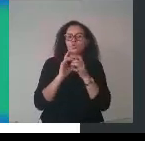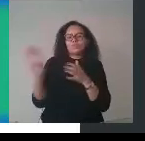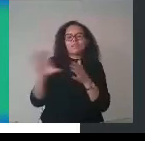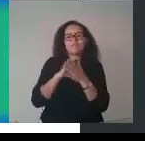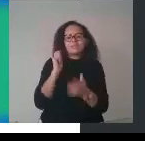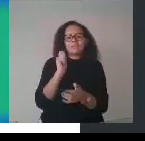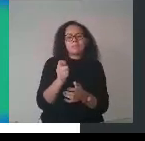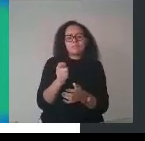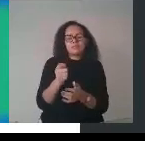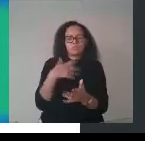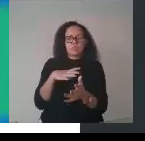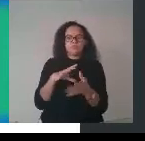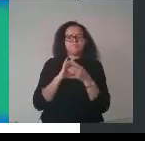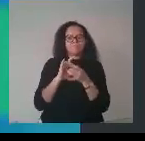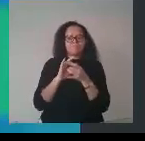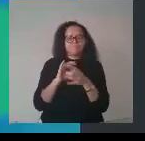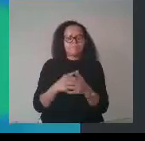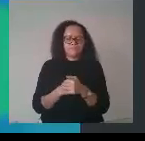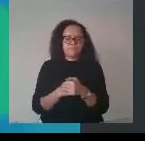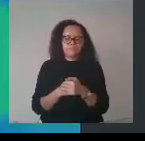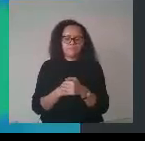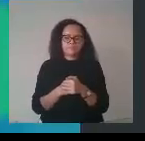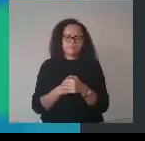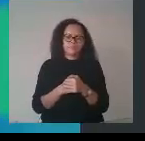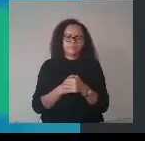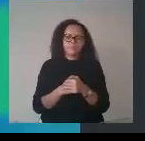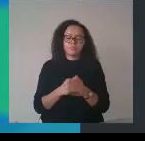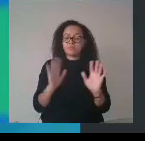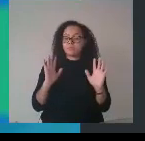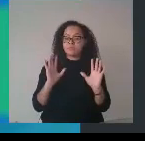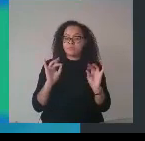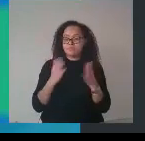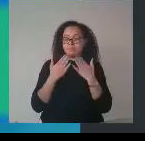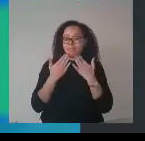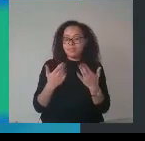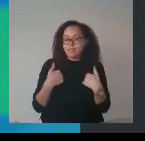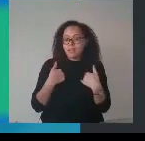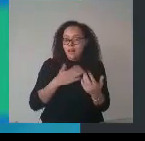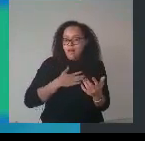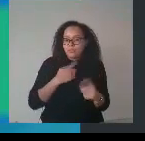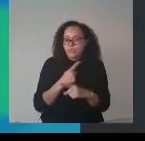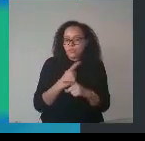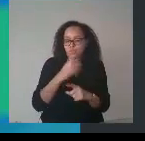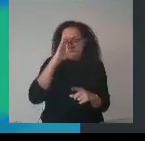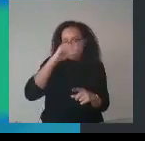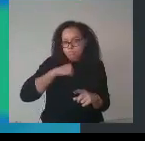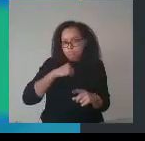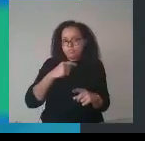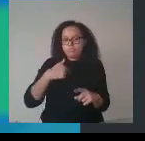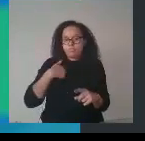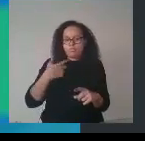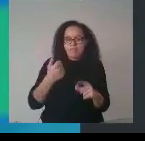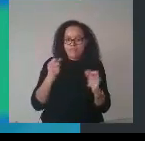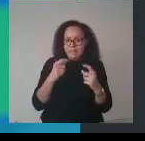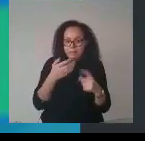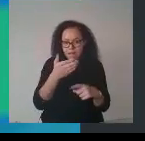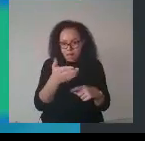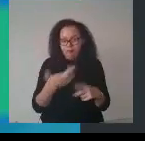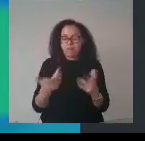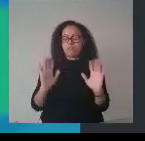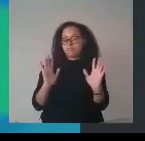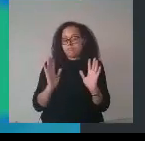wellbeing. And next. Thank you very much. We love to talk. I mean, put me a line at my GoodBoost email. And thank you very